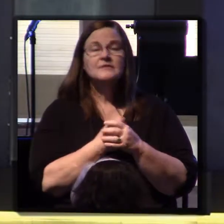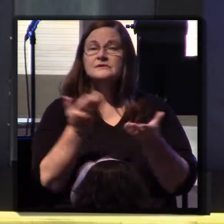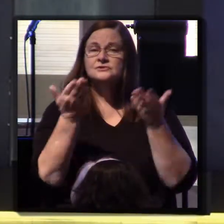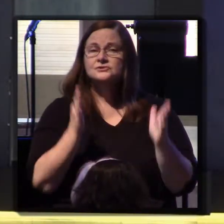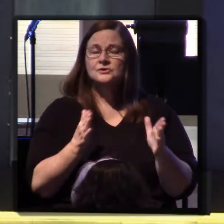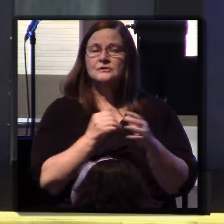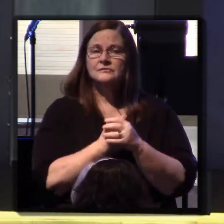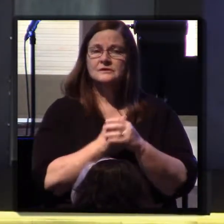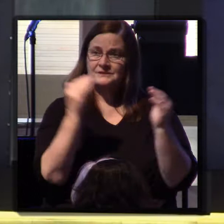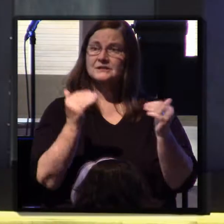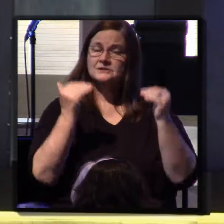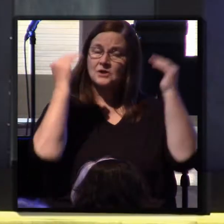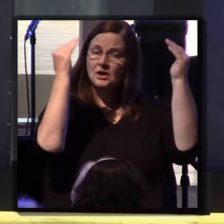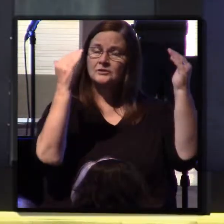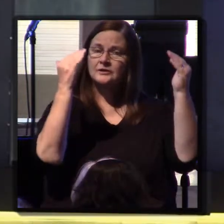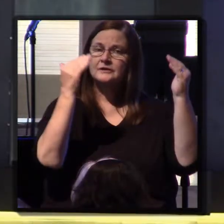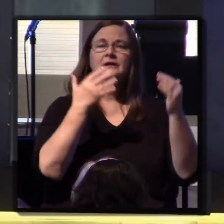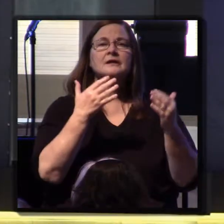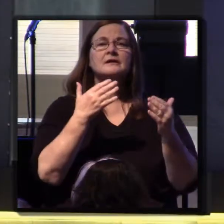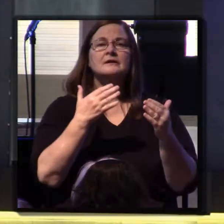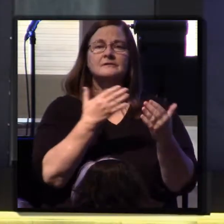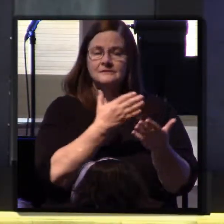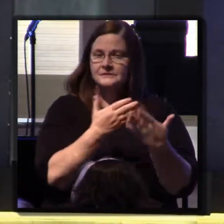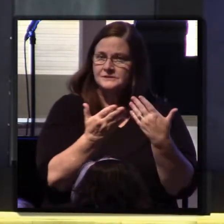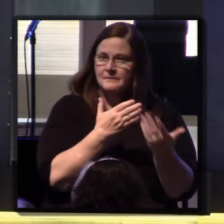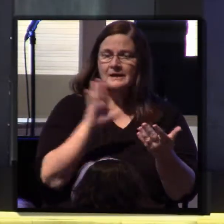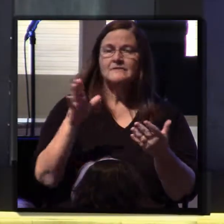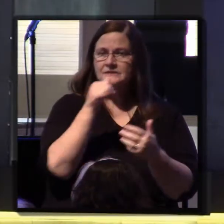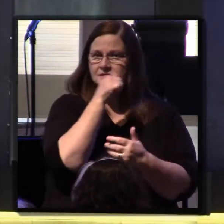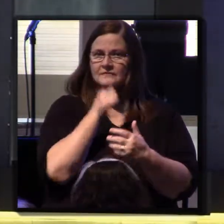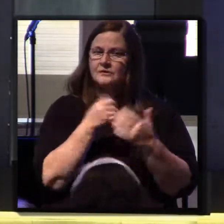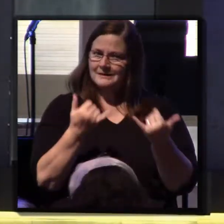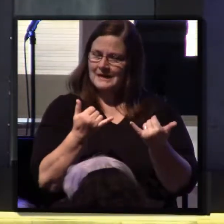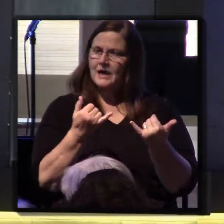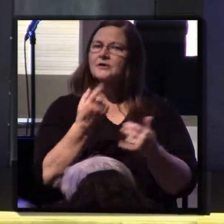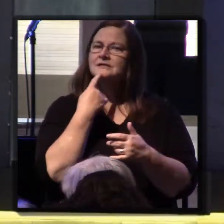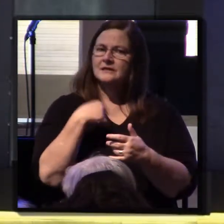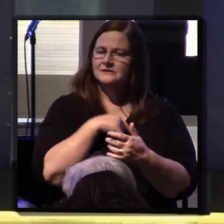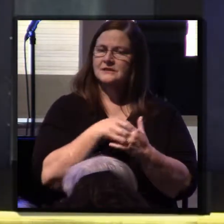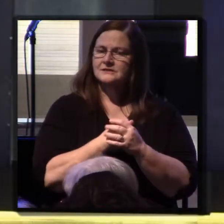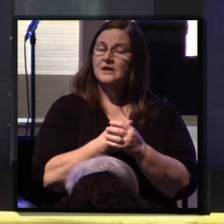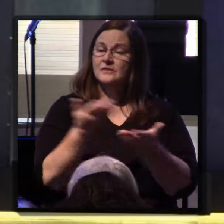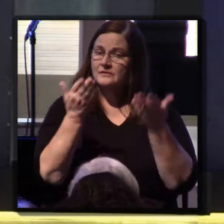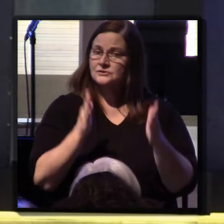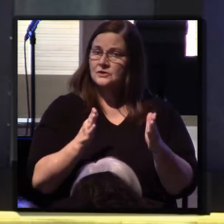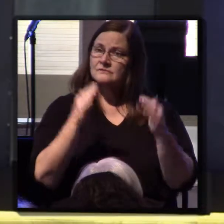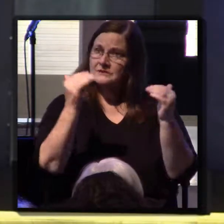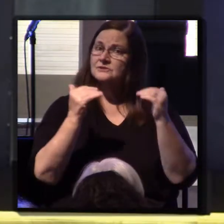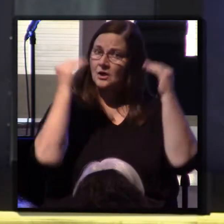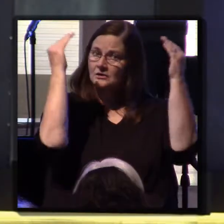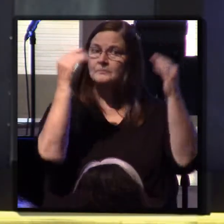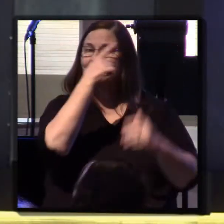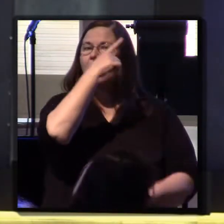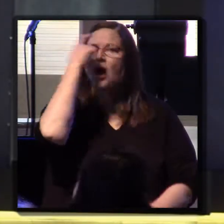the introduction tells us that the servant is exalted in spite of his suffering.